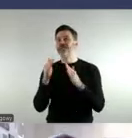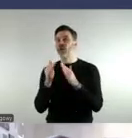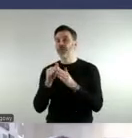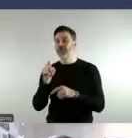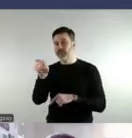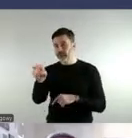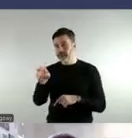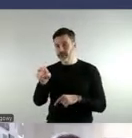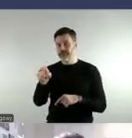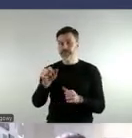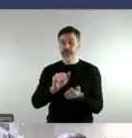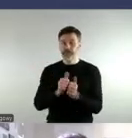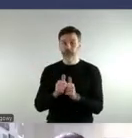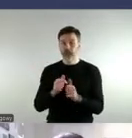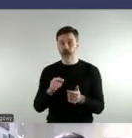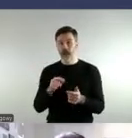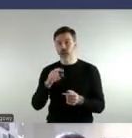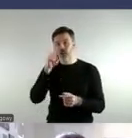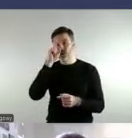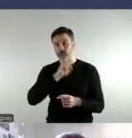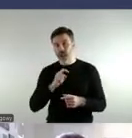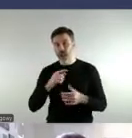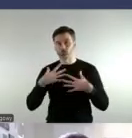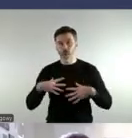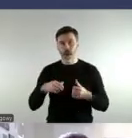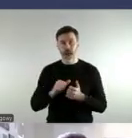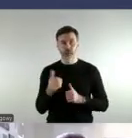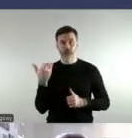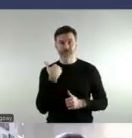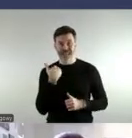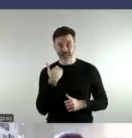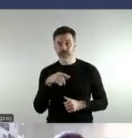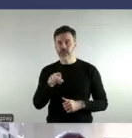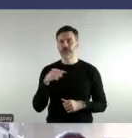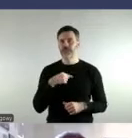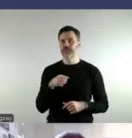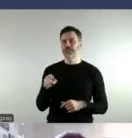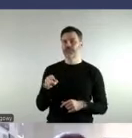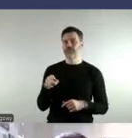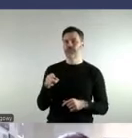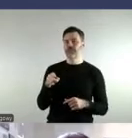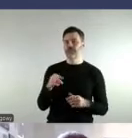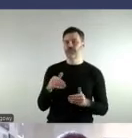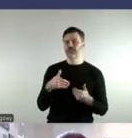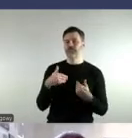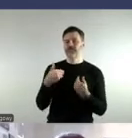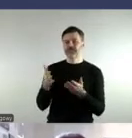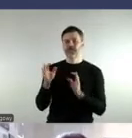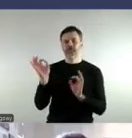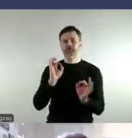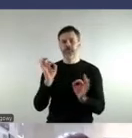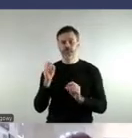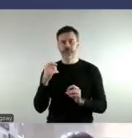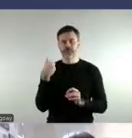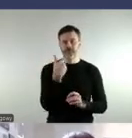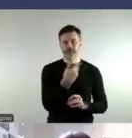supporting people, for example, in the crisis of homelessness, people who are not dressed properly or drunk, and they are provided with these sets